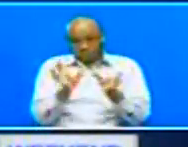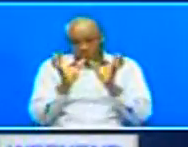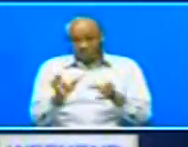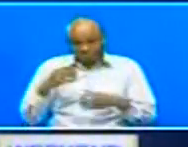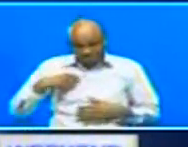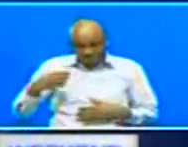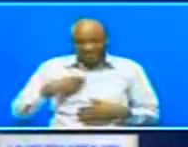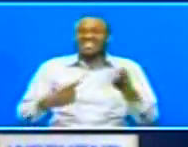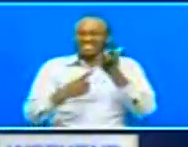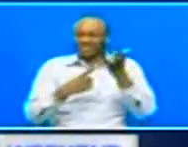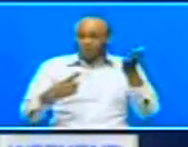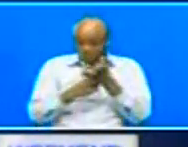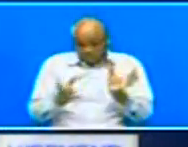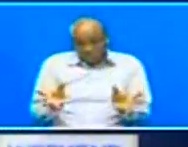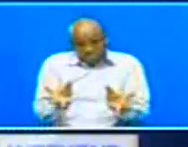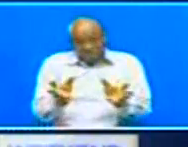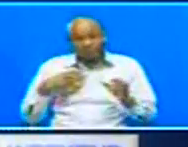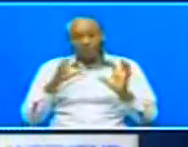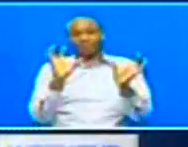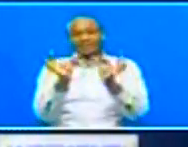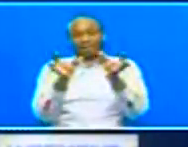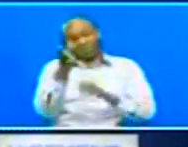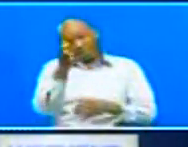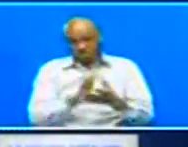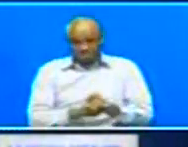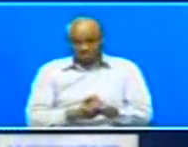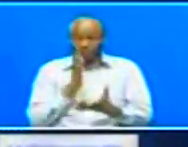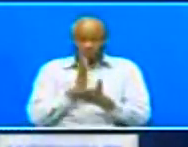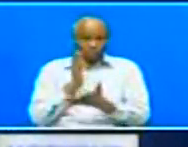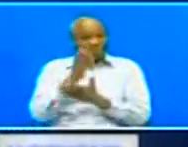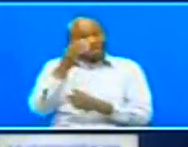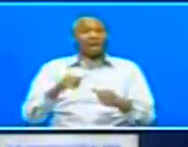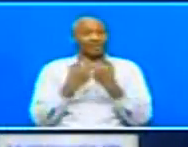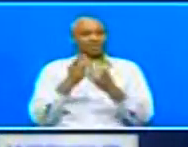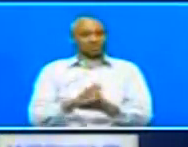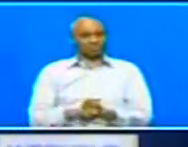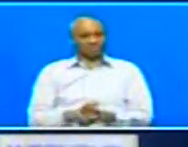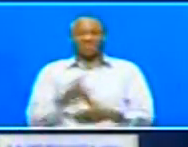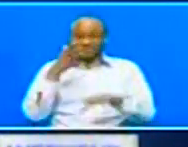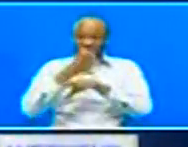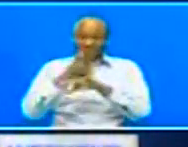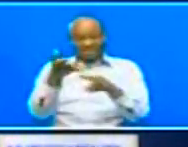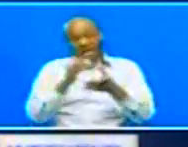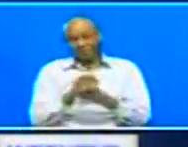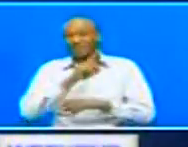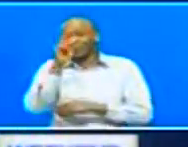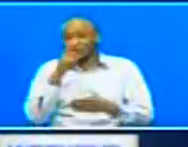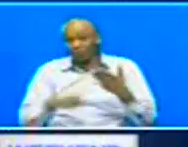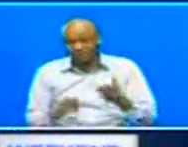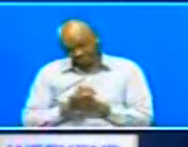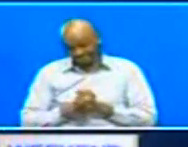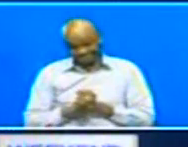and shape enhancing technology stroke devices, which is quite popular, as I came to learn. But the question now